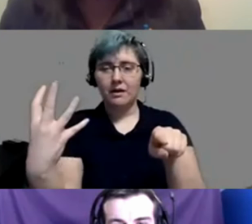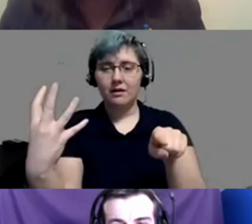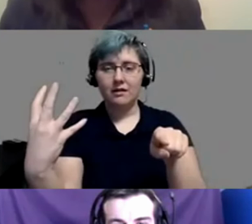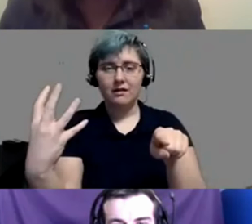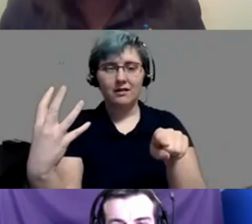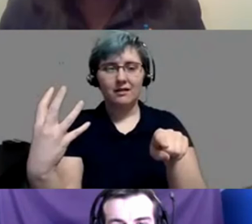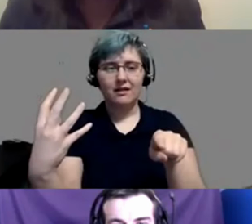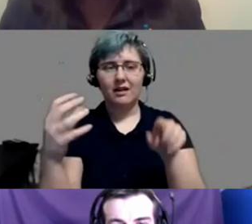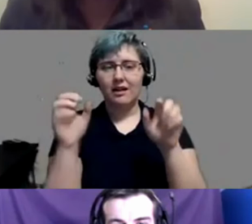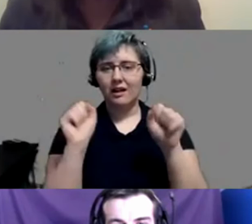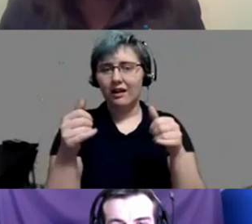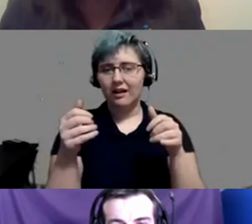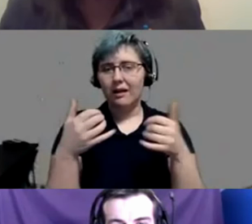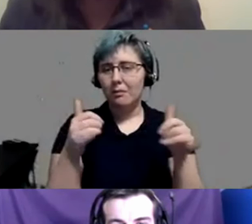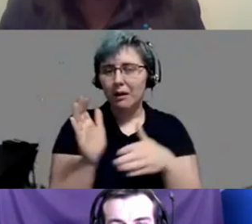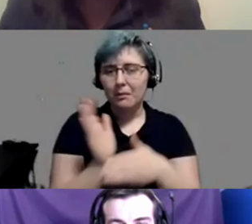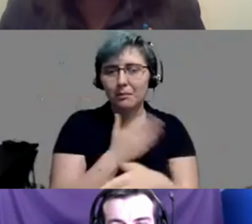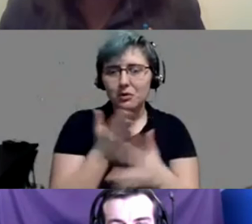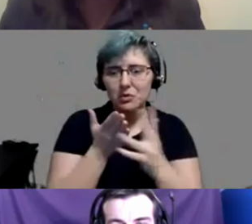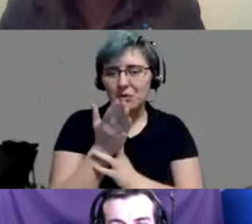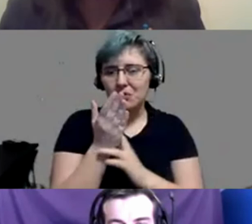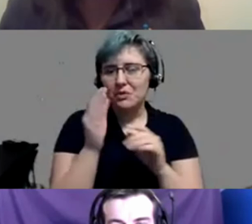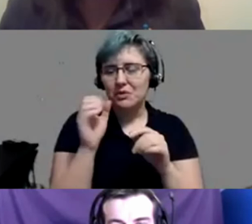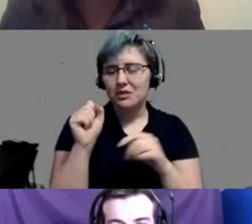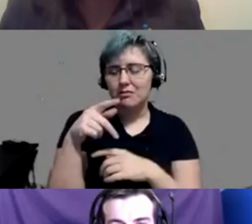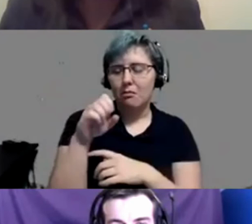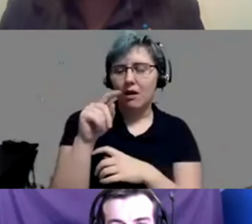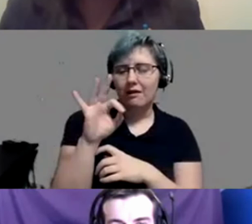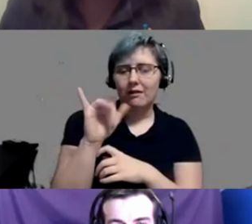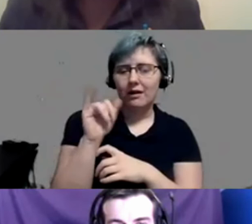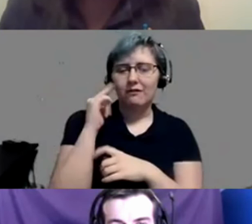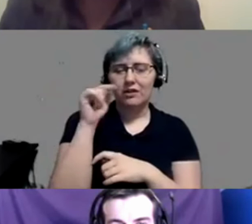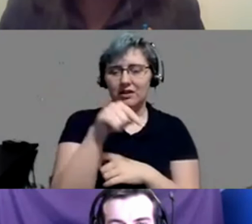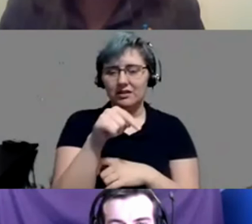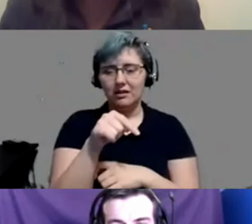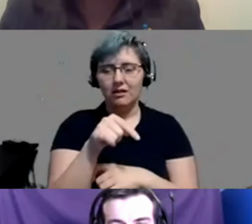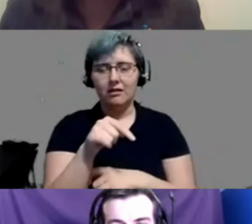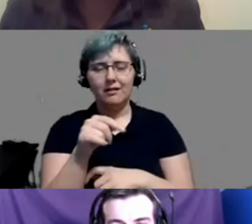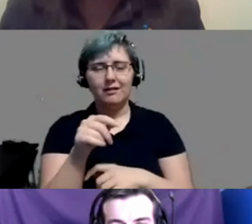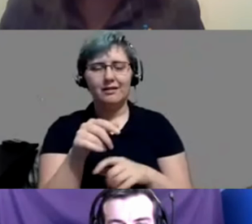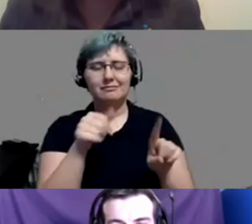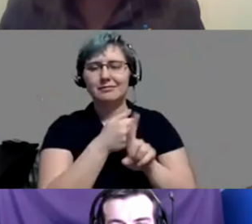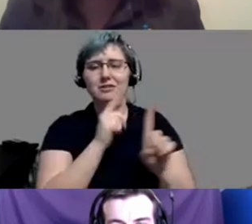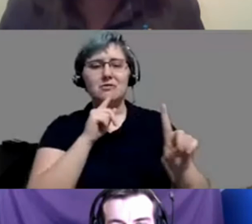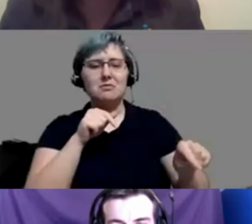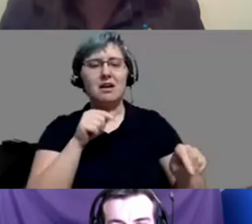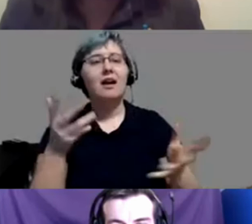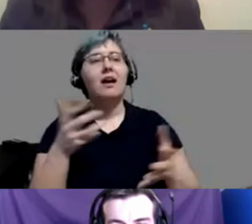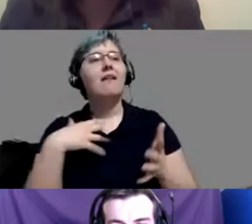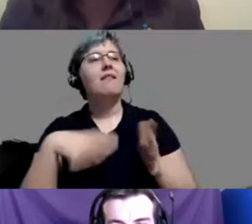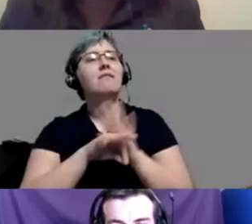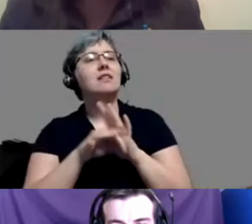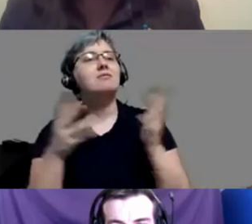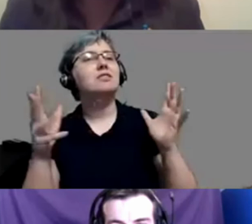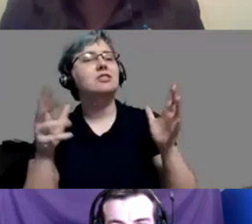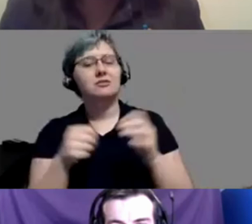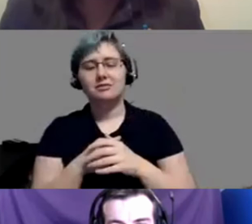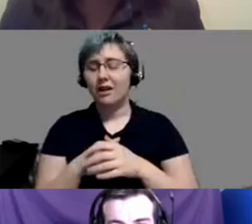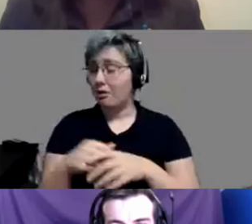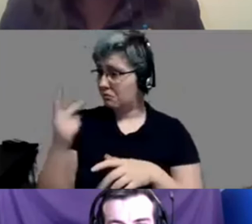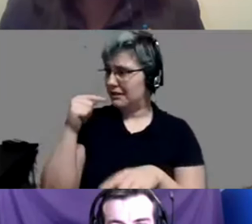from Spotify. Here's what I found. See? Comes on. And the TV's